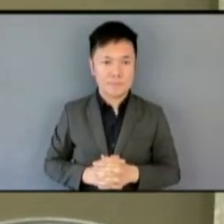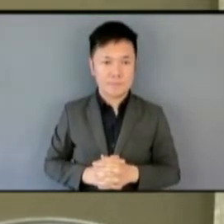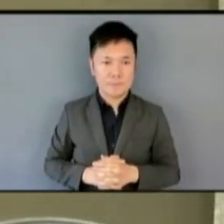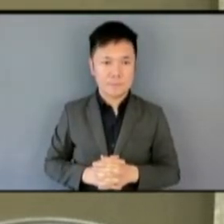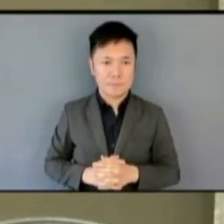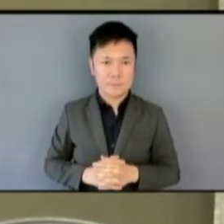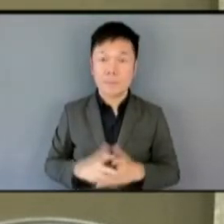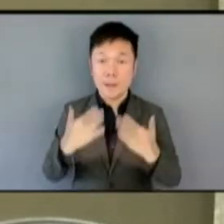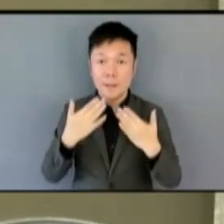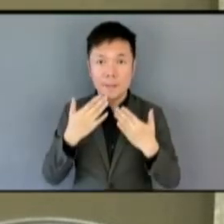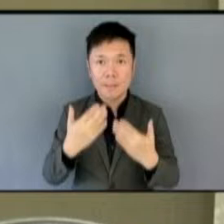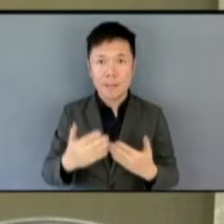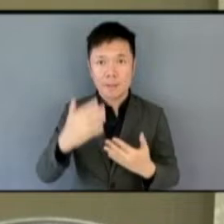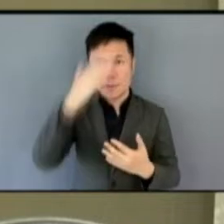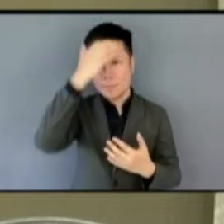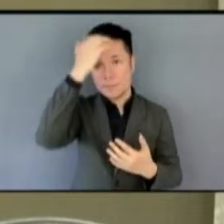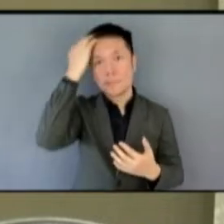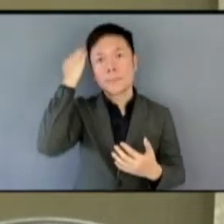Thank you. I think